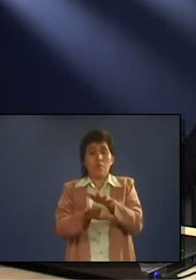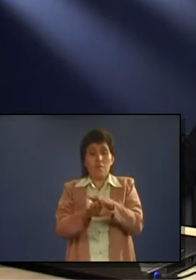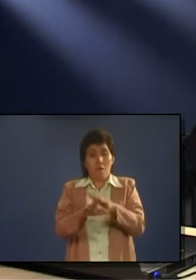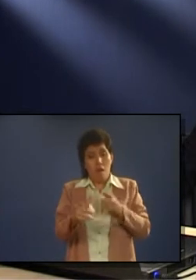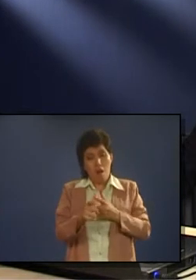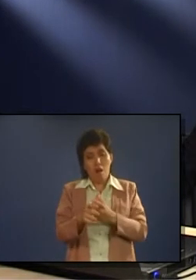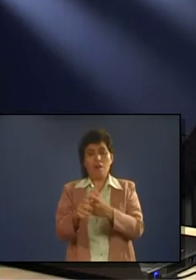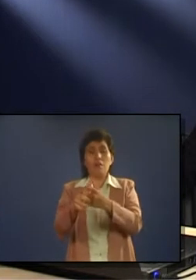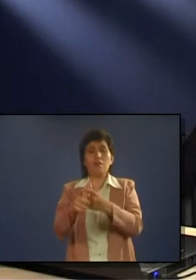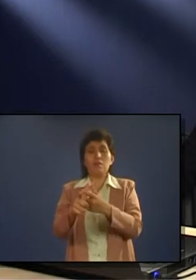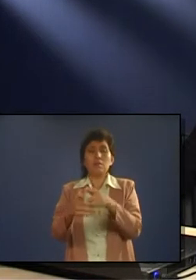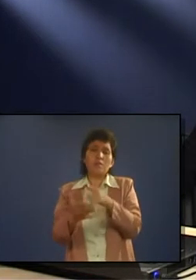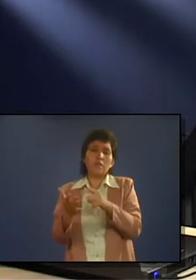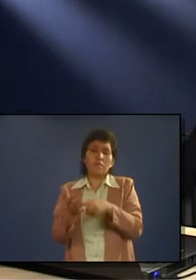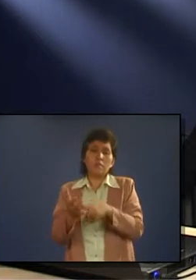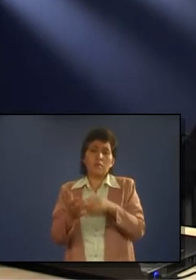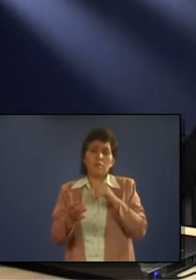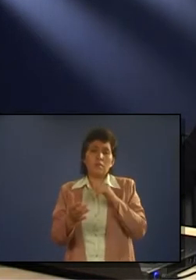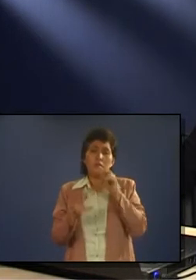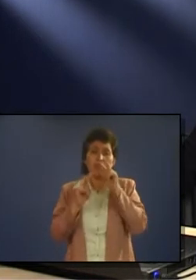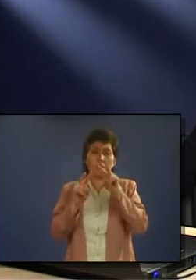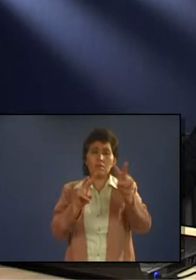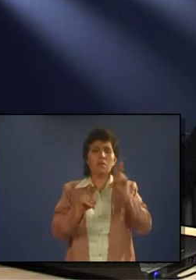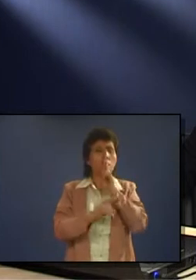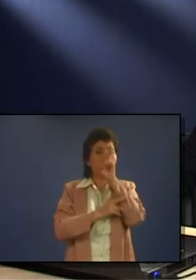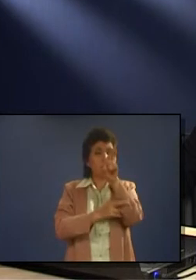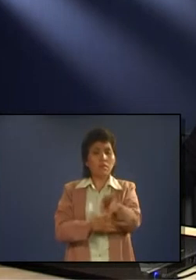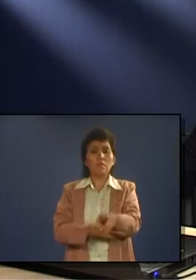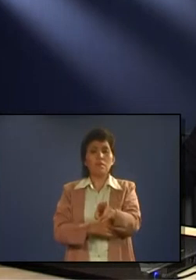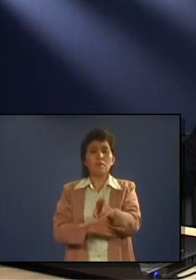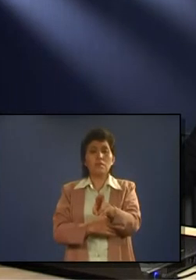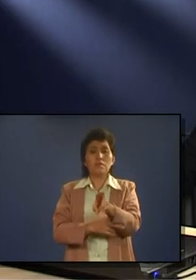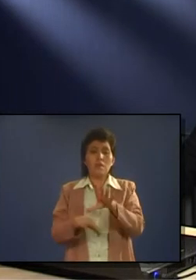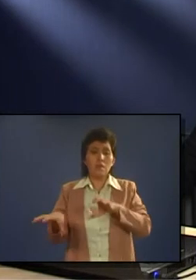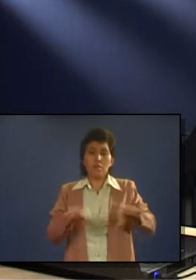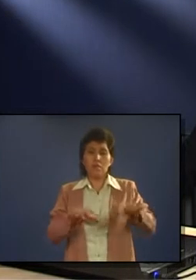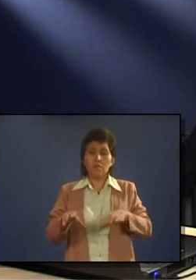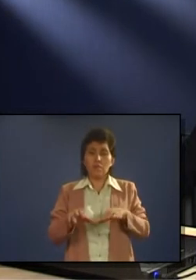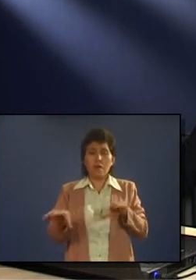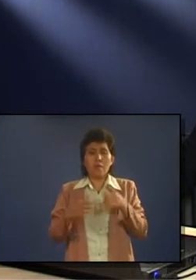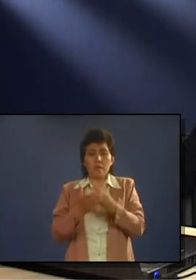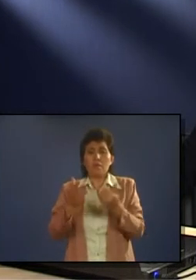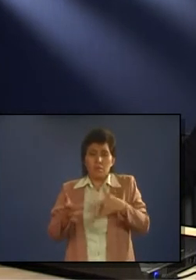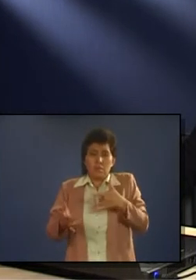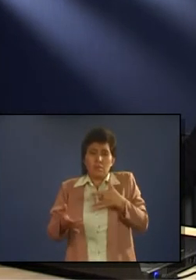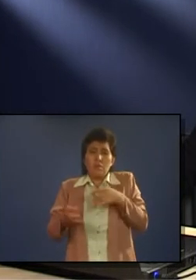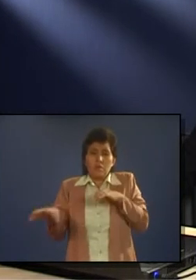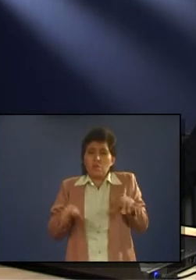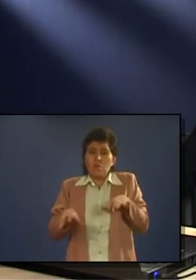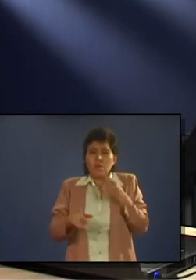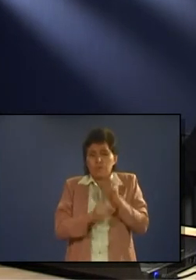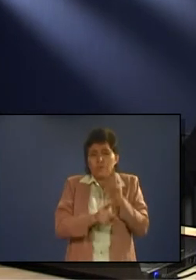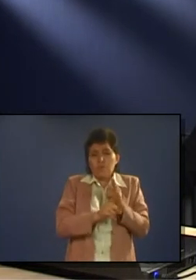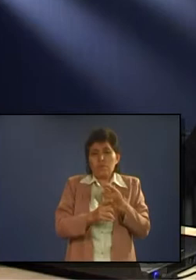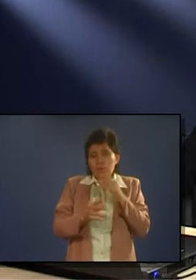So sometimes it's not the real situations, you looking at the real situations and doing the right things, but rather you